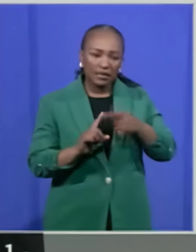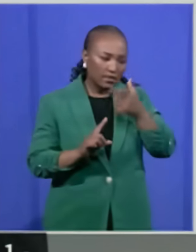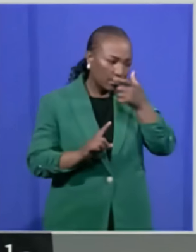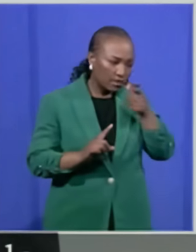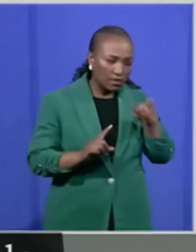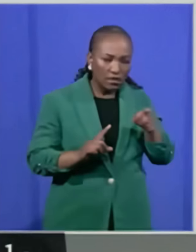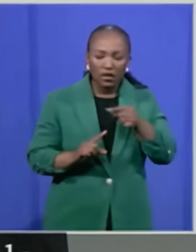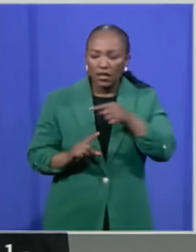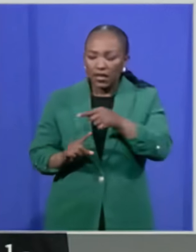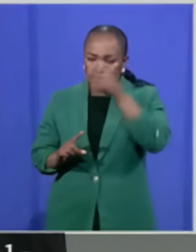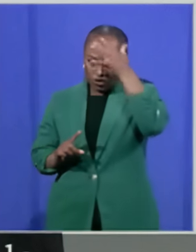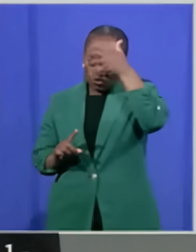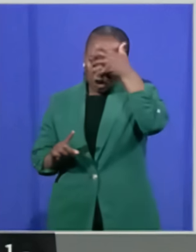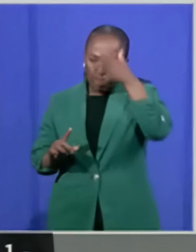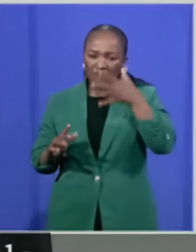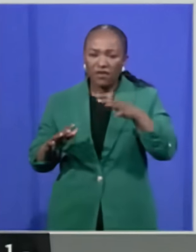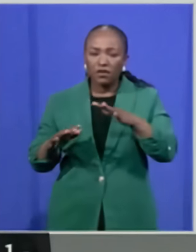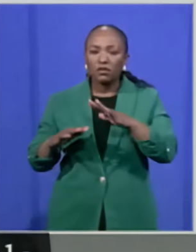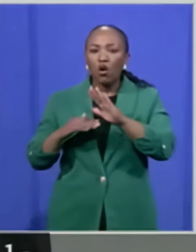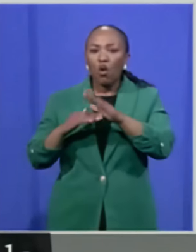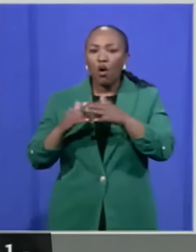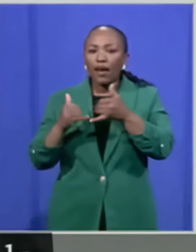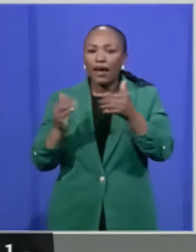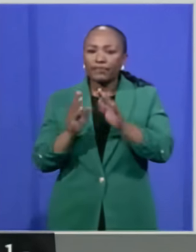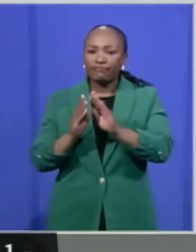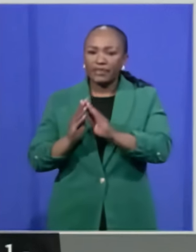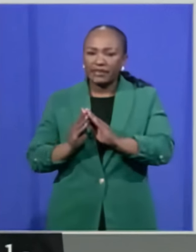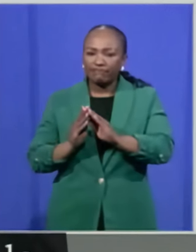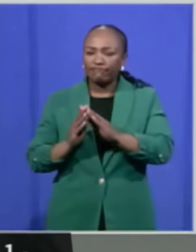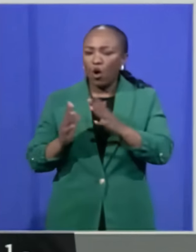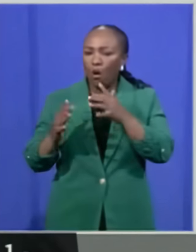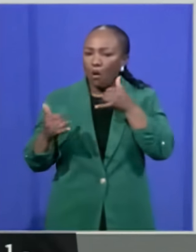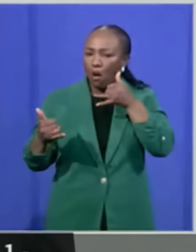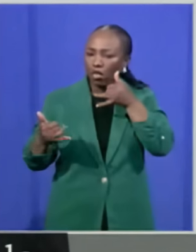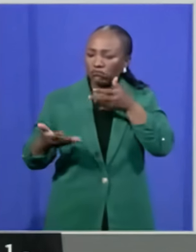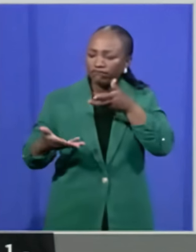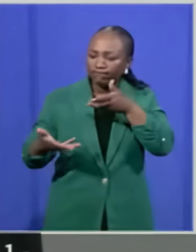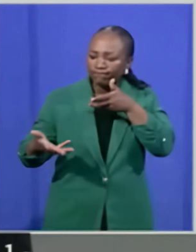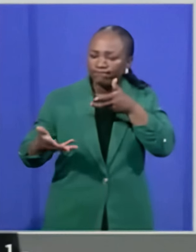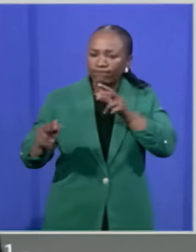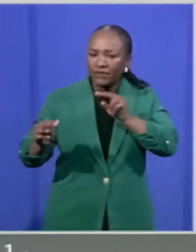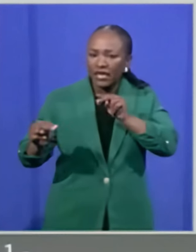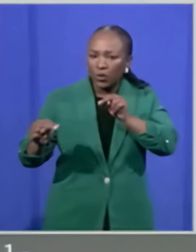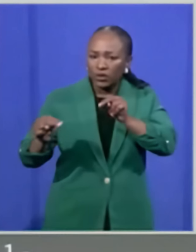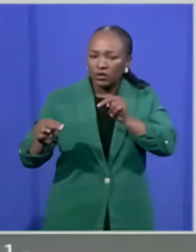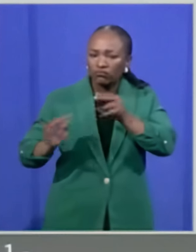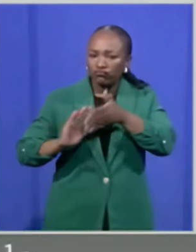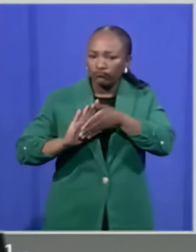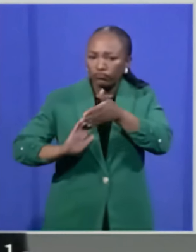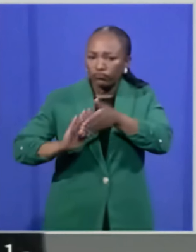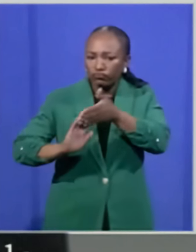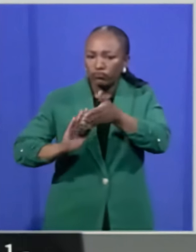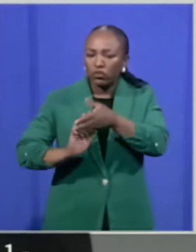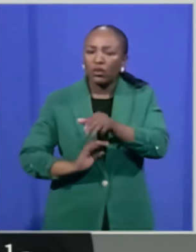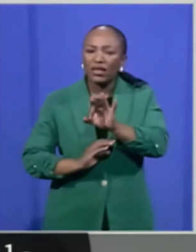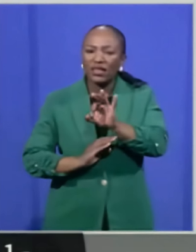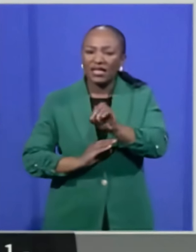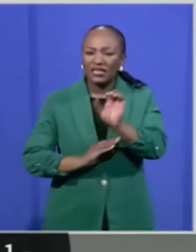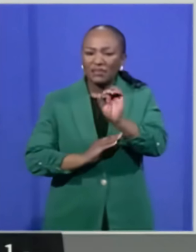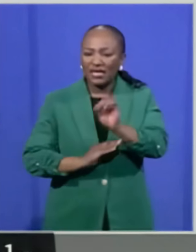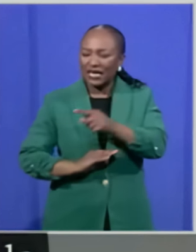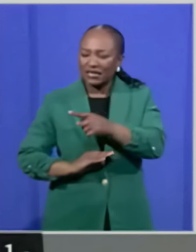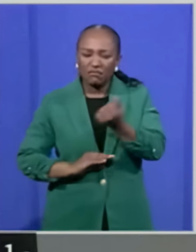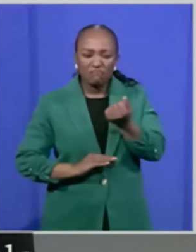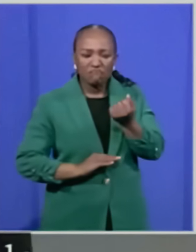President Trump. While discussions on issues such as the 30% unilateral trade tariffs imposed by the